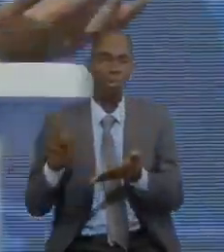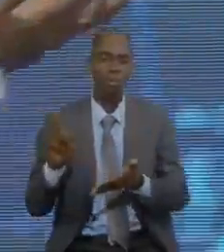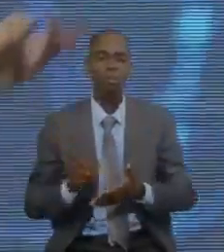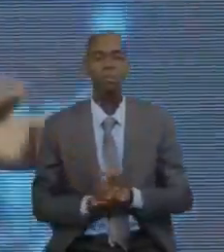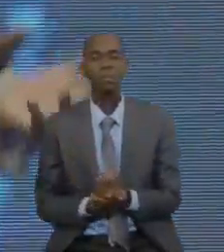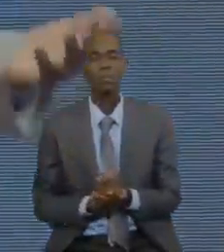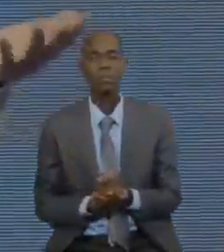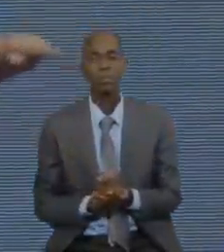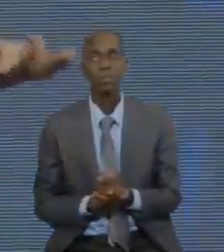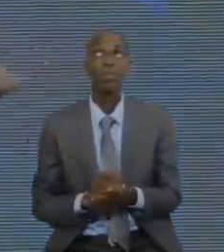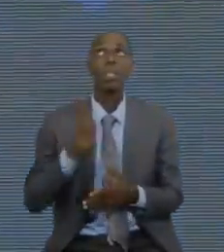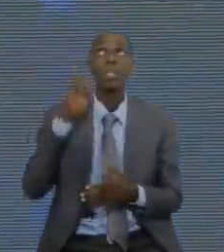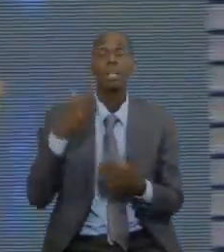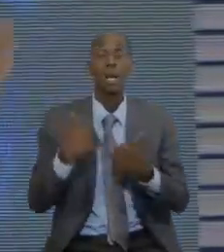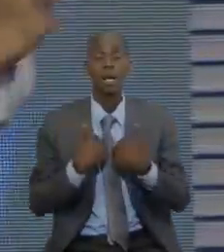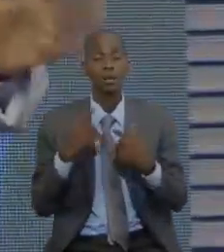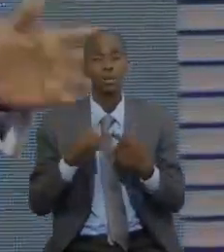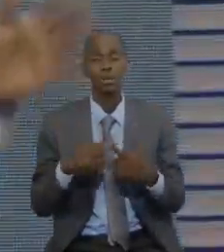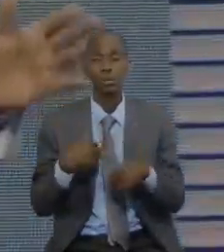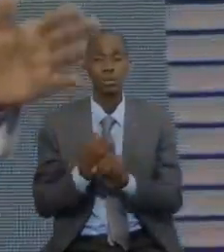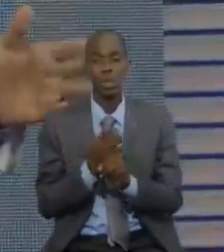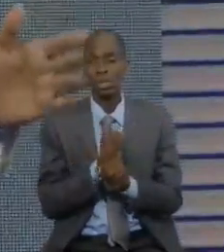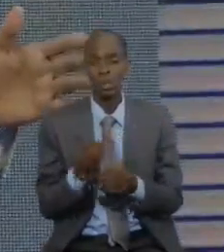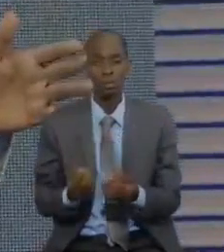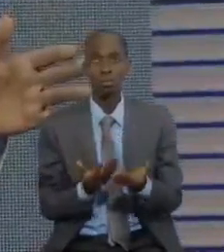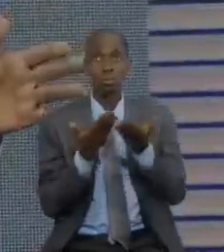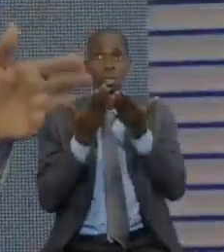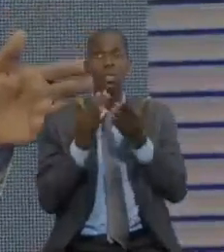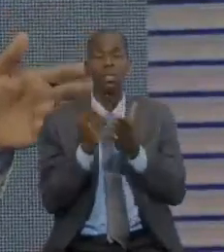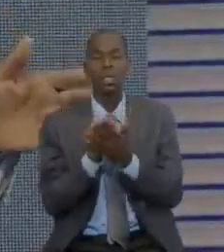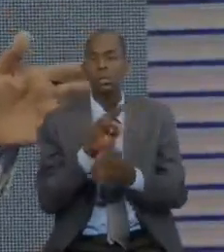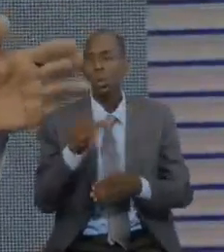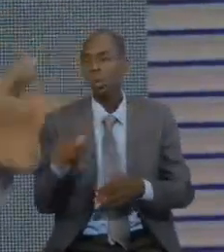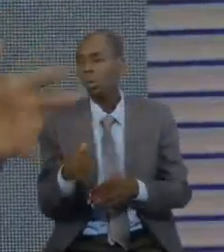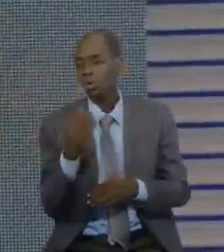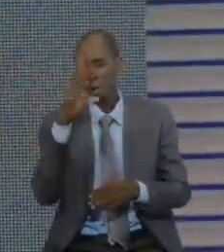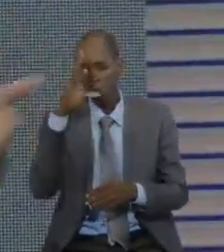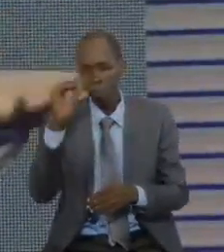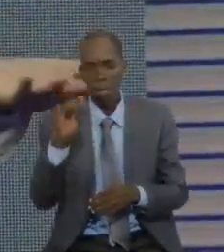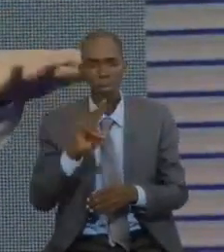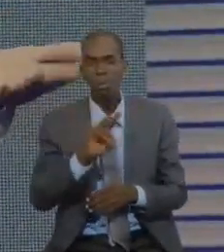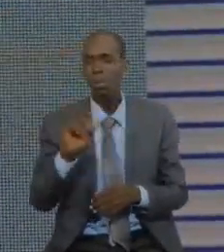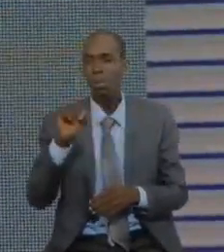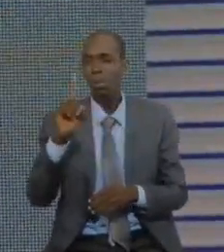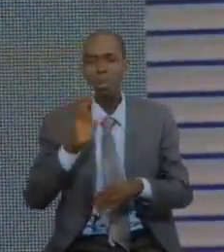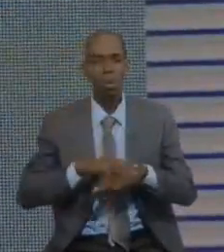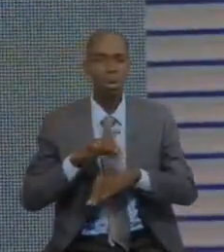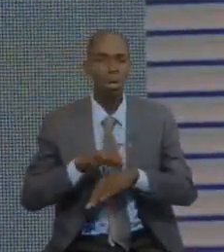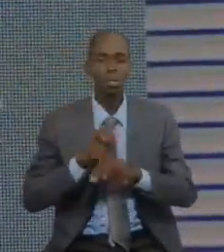He had to make a sacrifice that no other man, no other person on earth